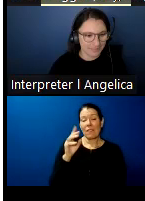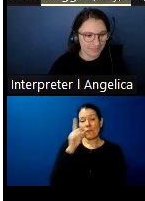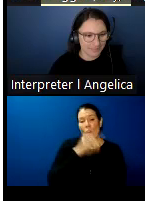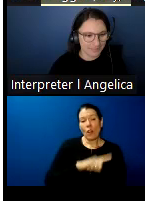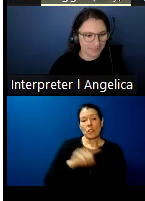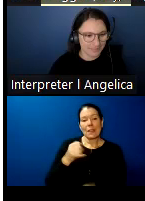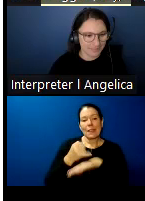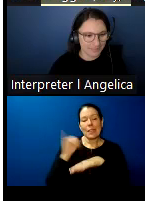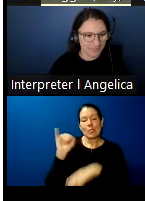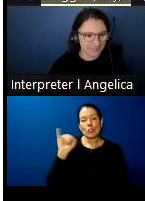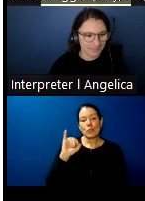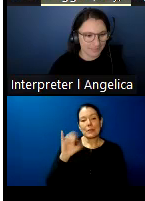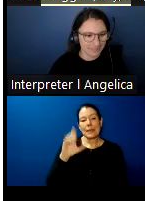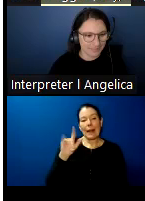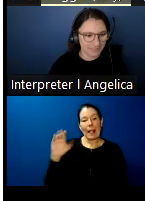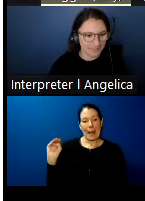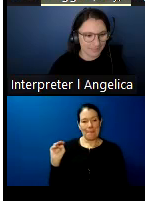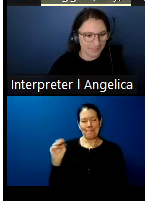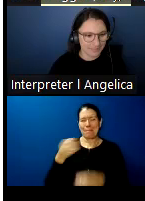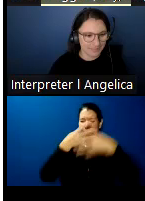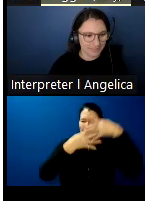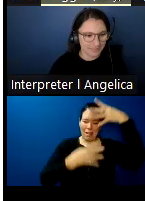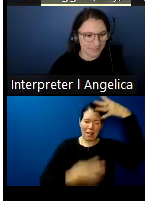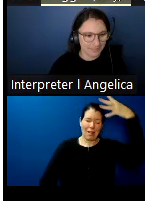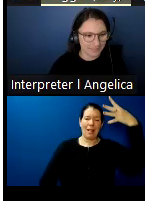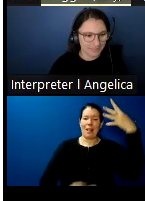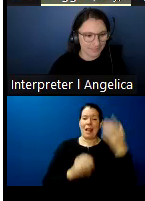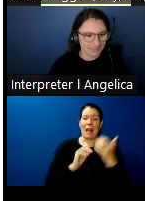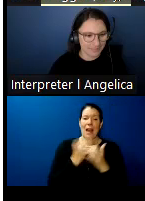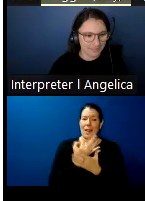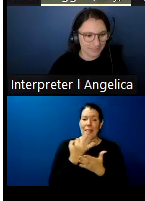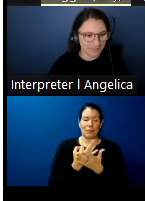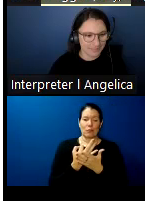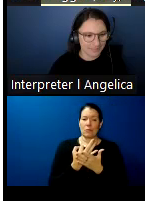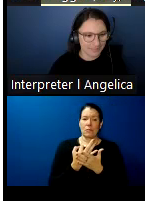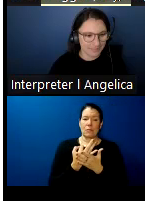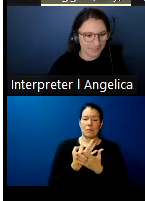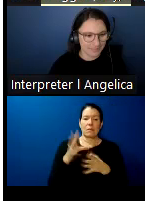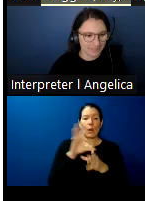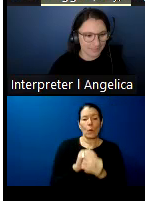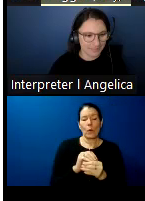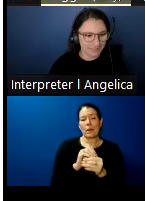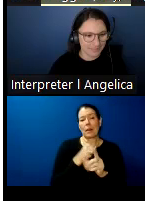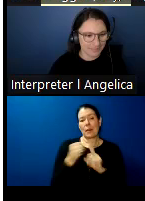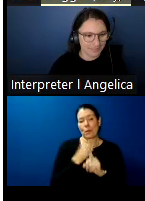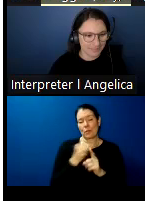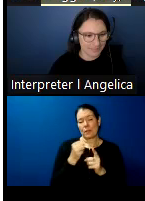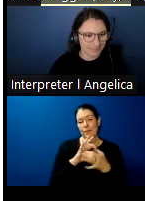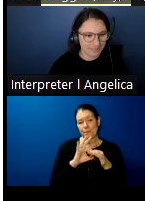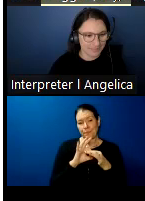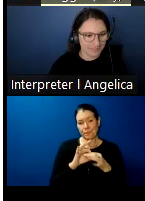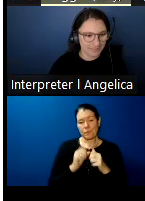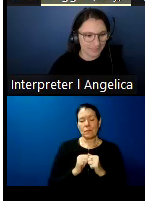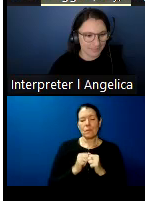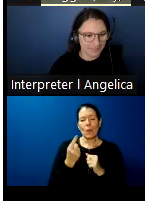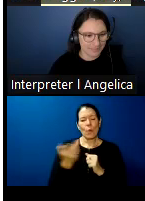So there's lots of ways that coerced debt could be a part of an abusive relationship. I want to say too, one of the things that I saw that